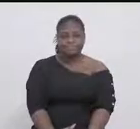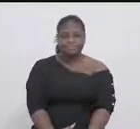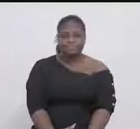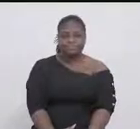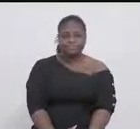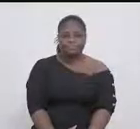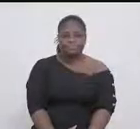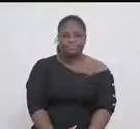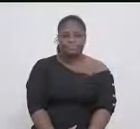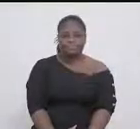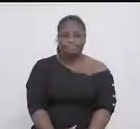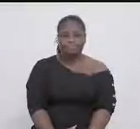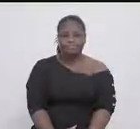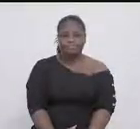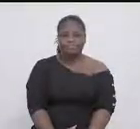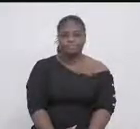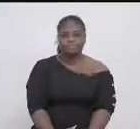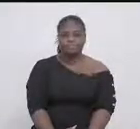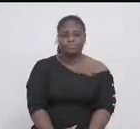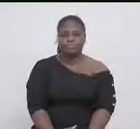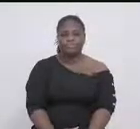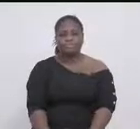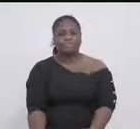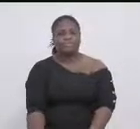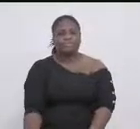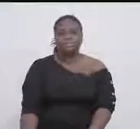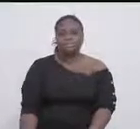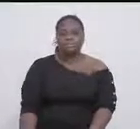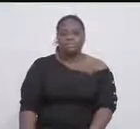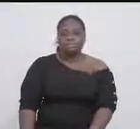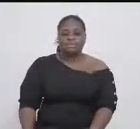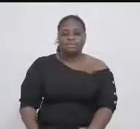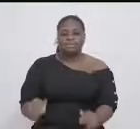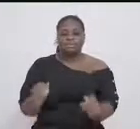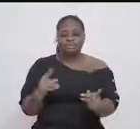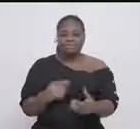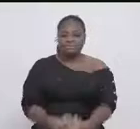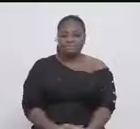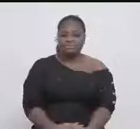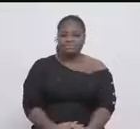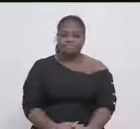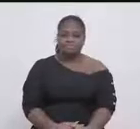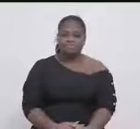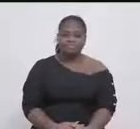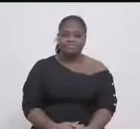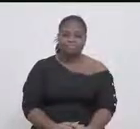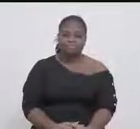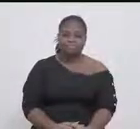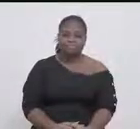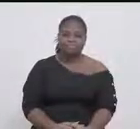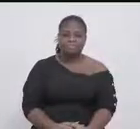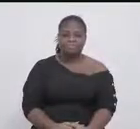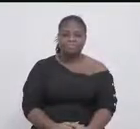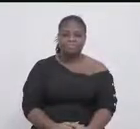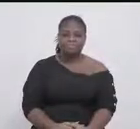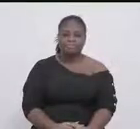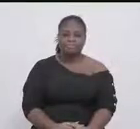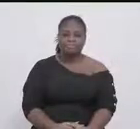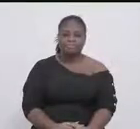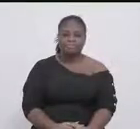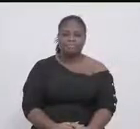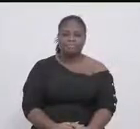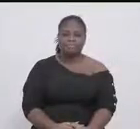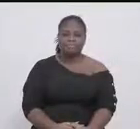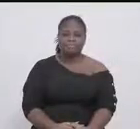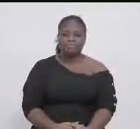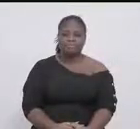All right. Let me come to Ernestina again to see if Ernestina will give me some luck. Ernestina, I don't know why it's so difficult. Can you hear me, Bernard? Can you